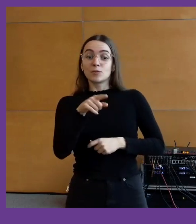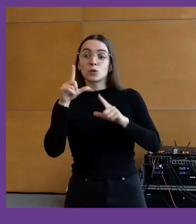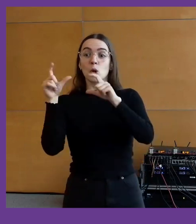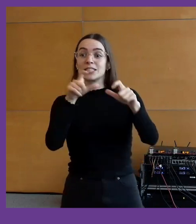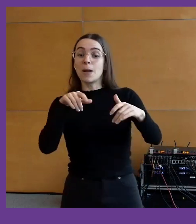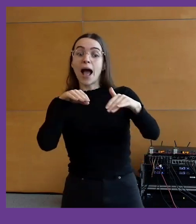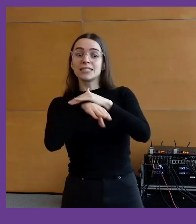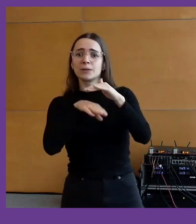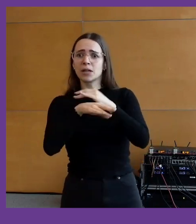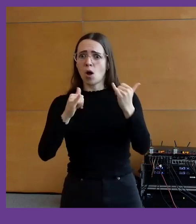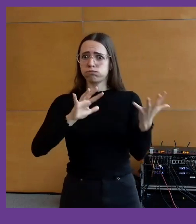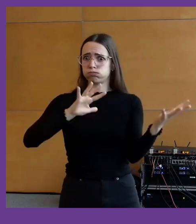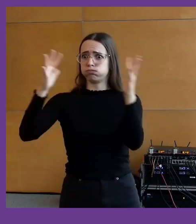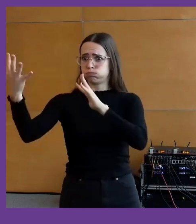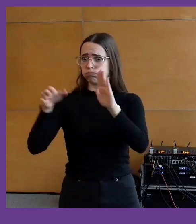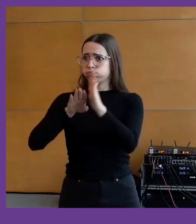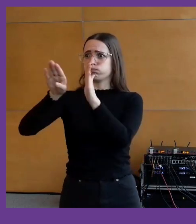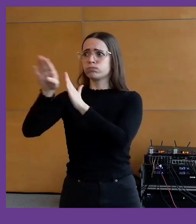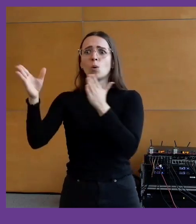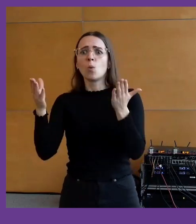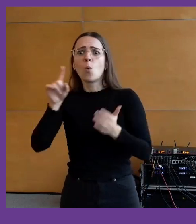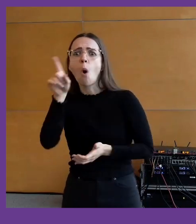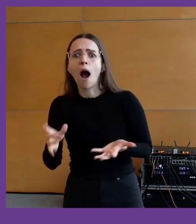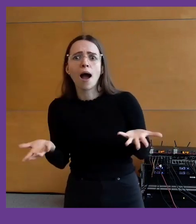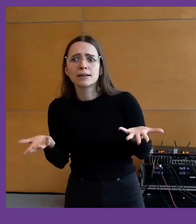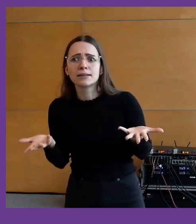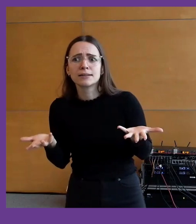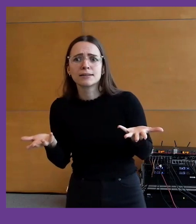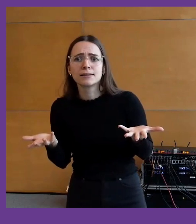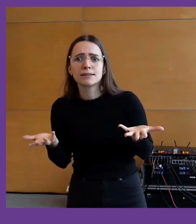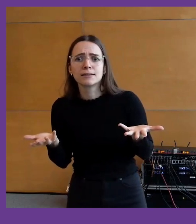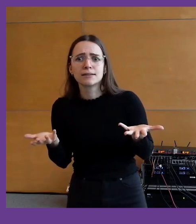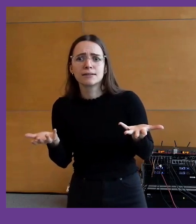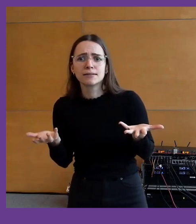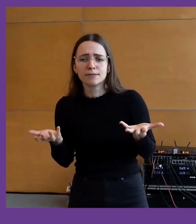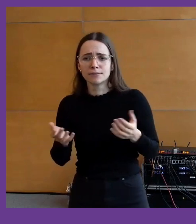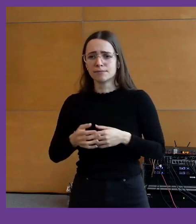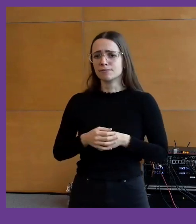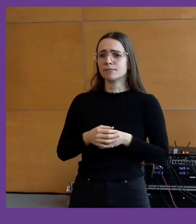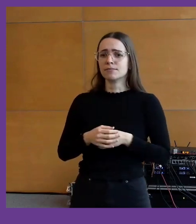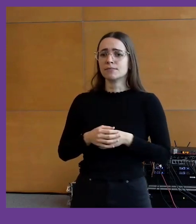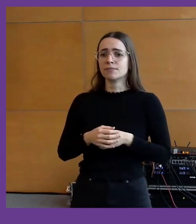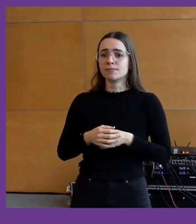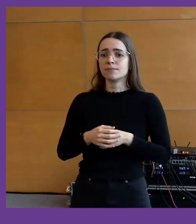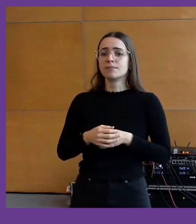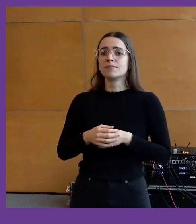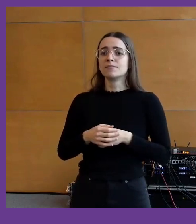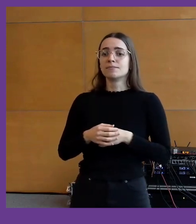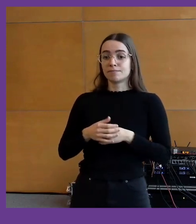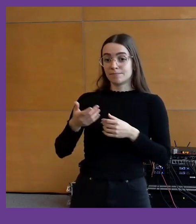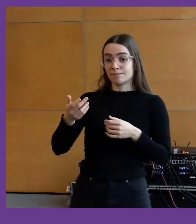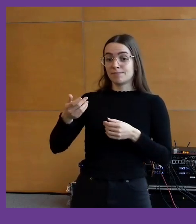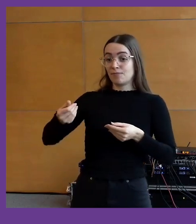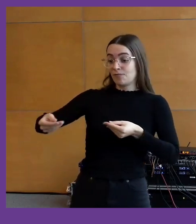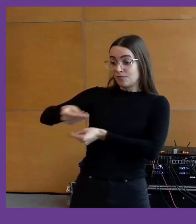inclusion, economic inclusion, quality of life, people's well-being. When you have all these things combined in one kind